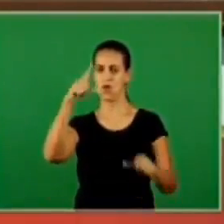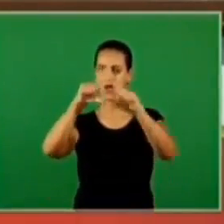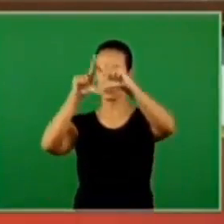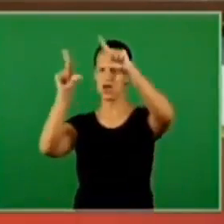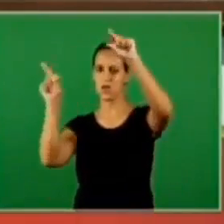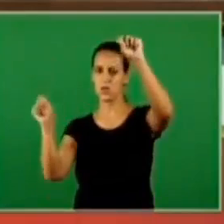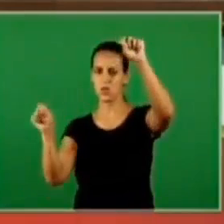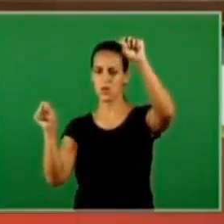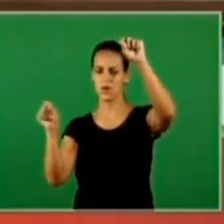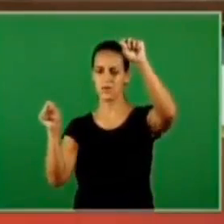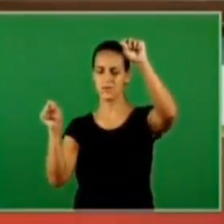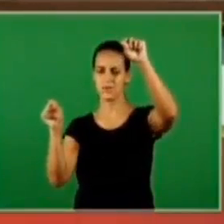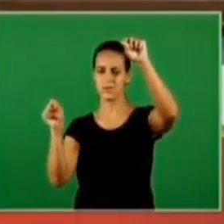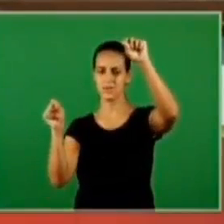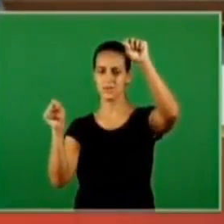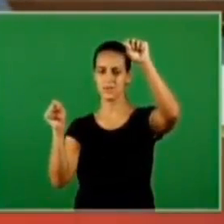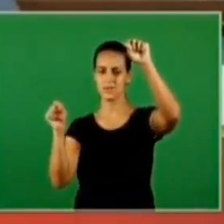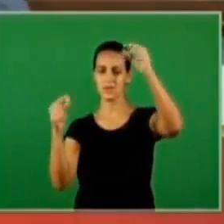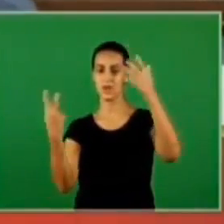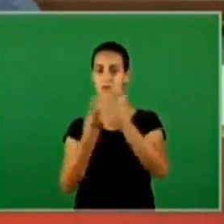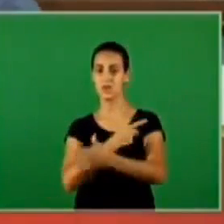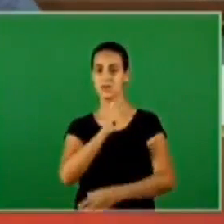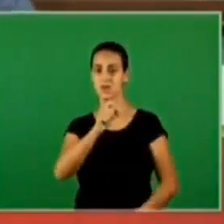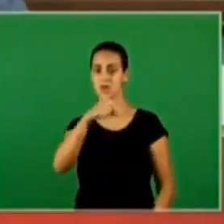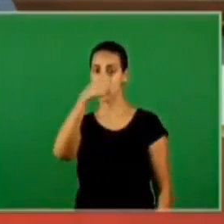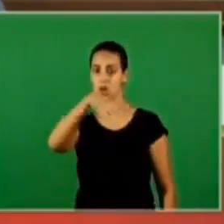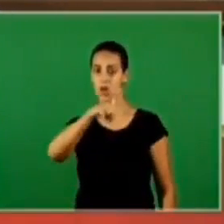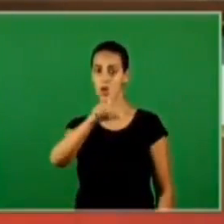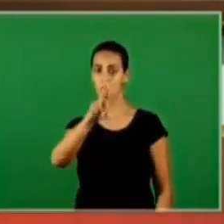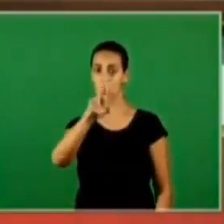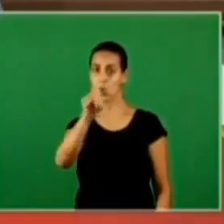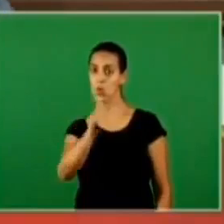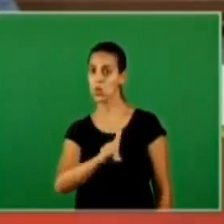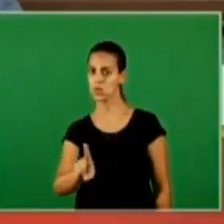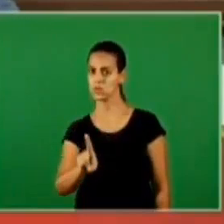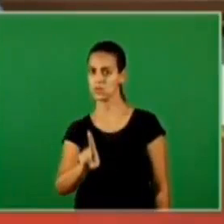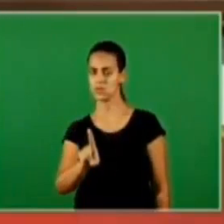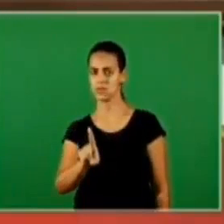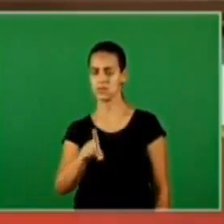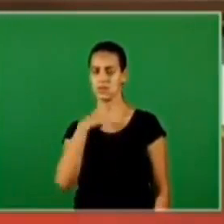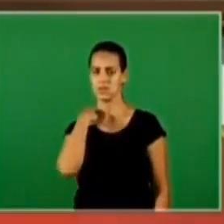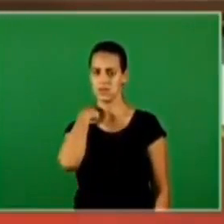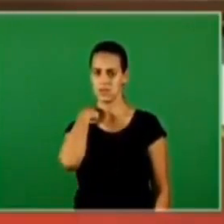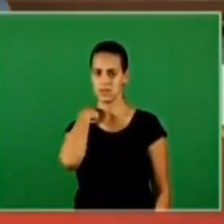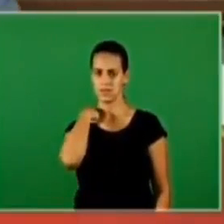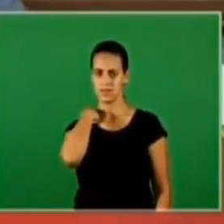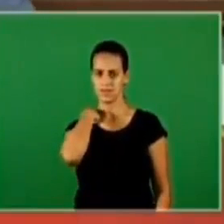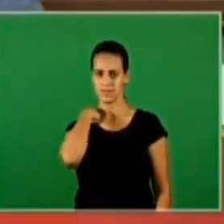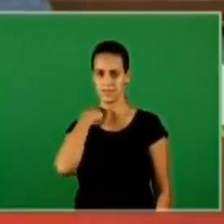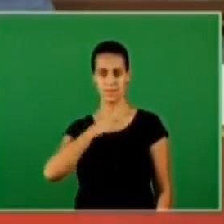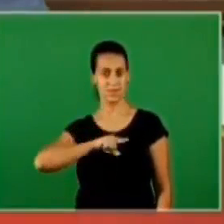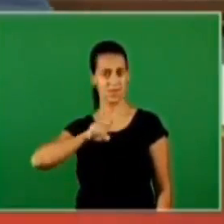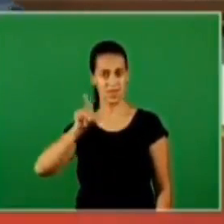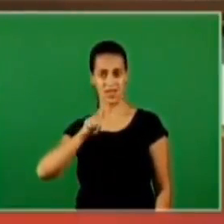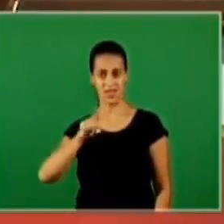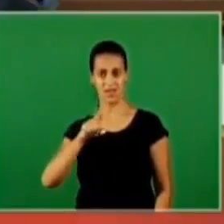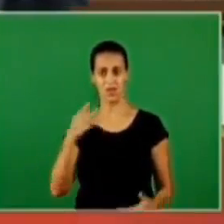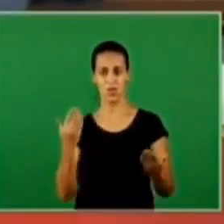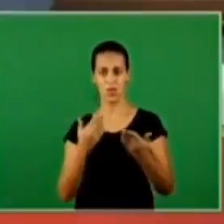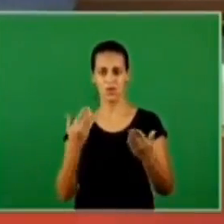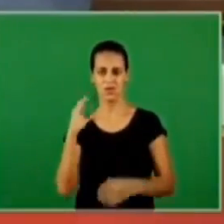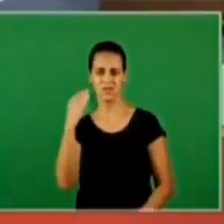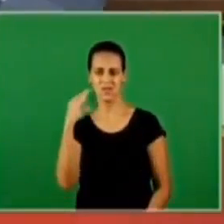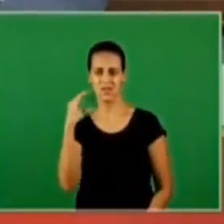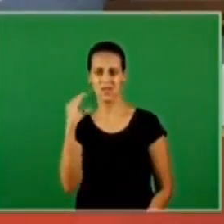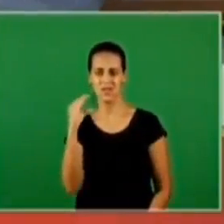before the sun and the moon, there was a light. There was light that was created. This light that was created today, the